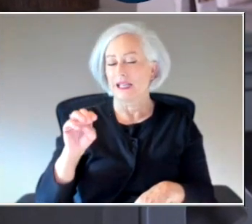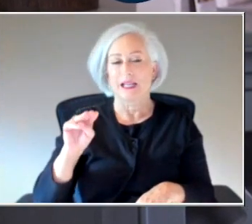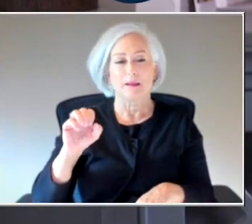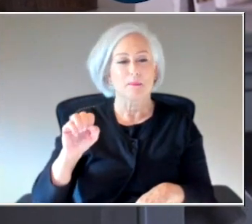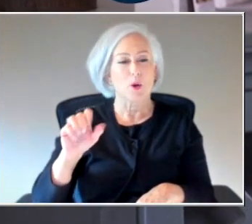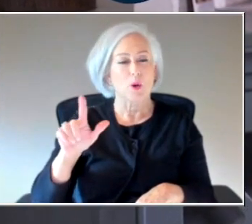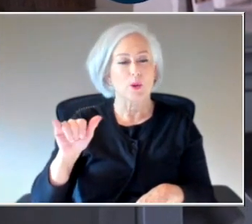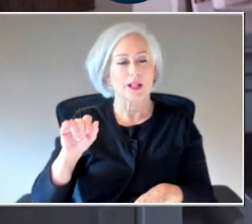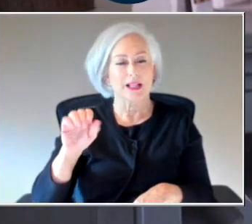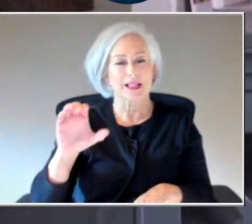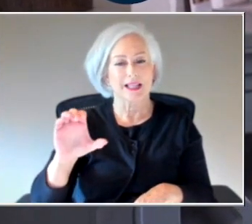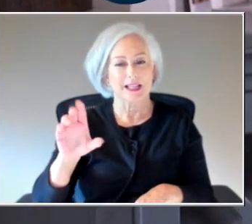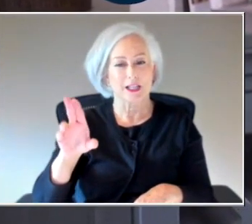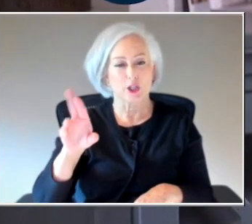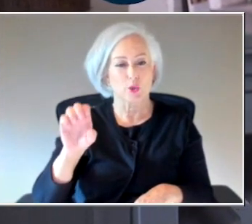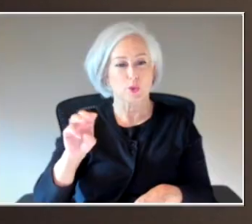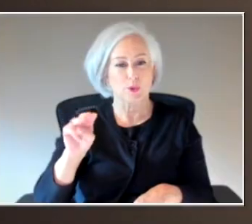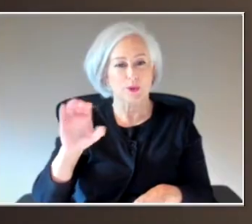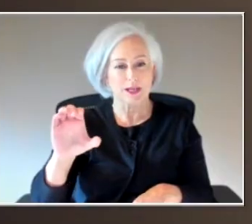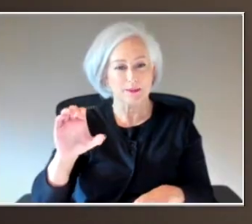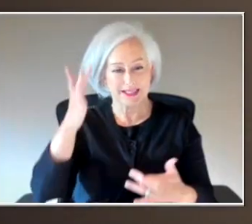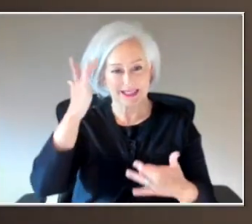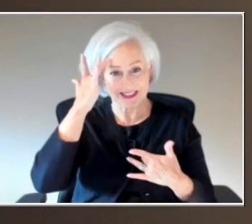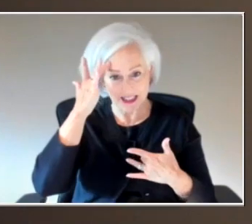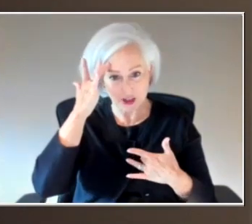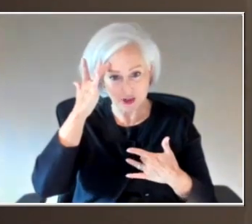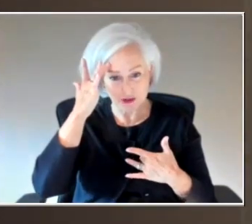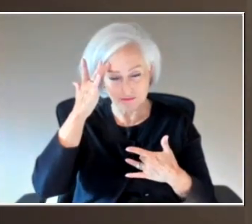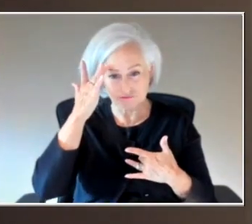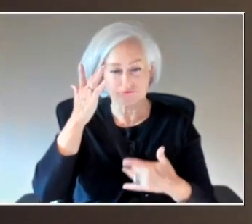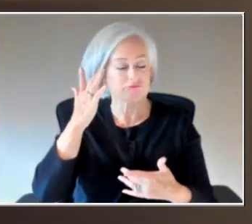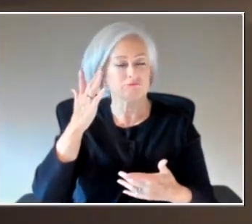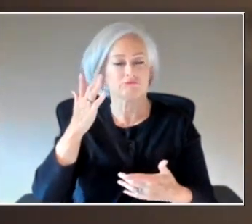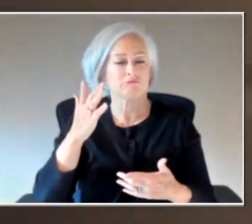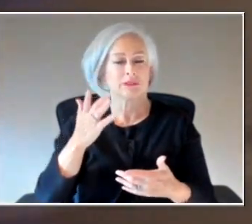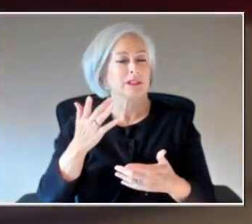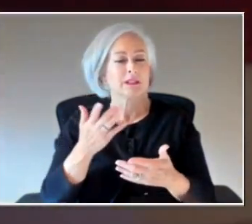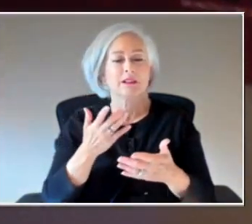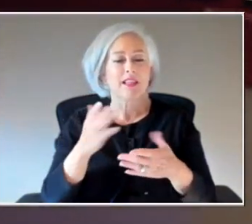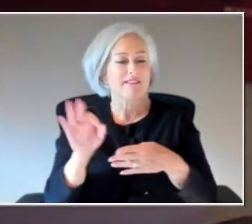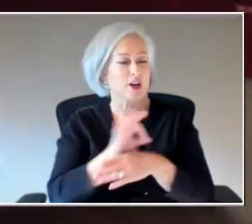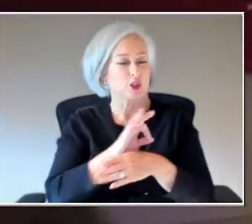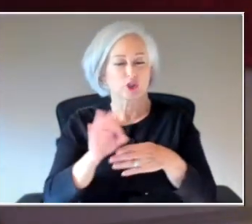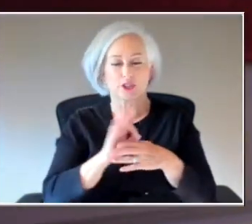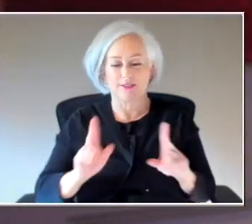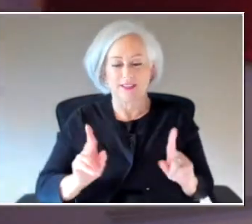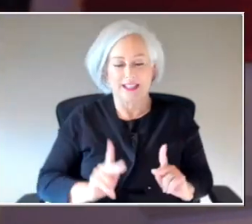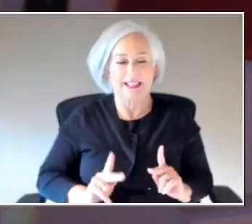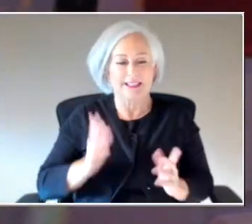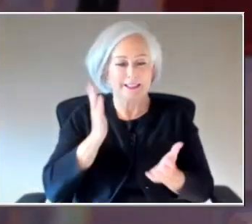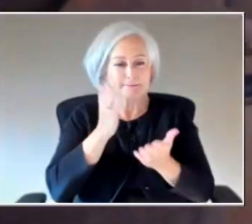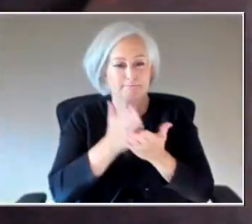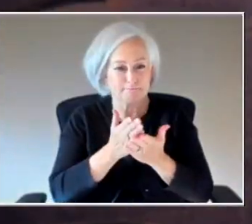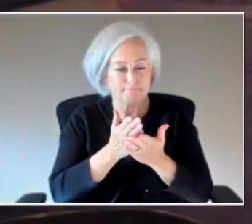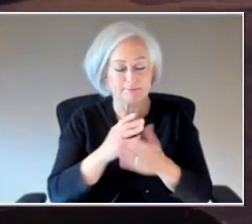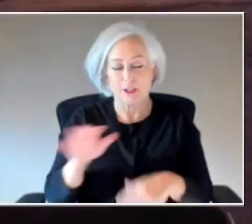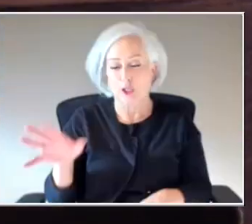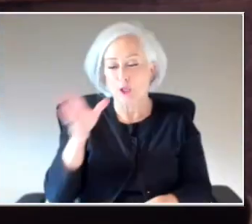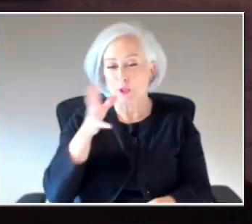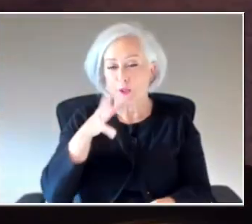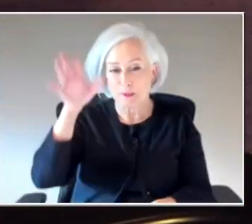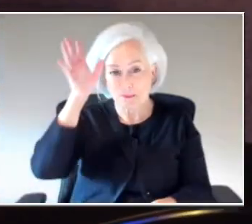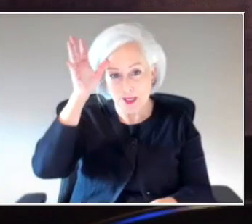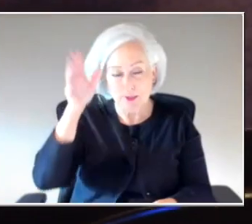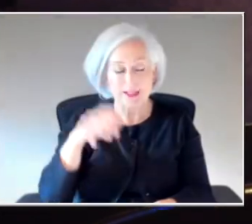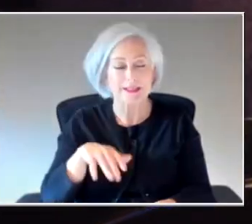5 days, my world was turned upside down. Go find Mommy again. You gonna go find Mommy again? Yeah. Her parents, Alex and Stacey, thought Addie had a